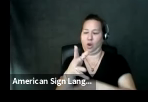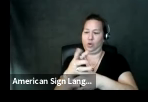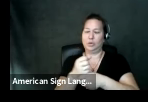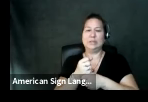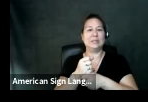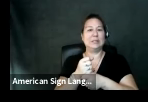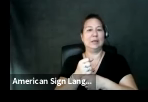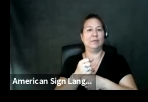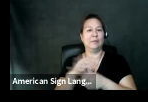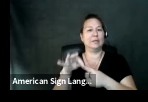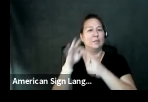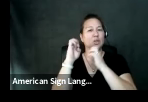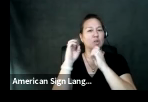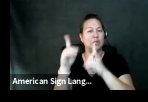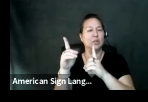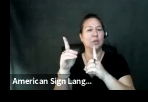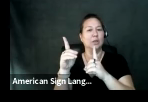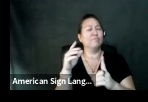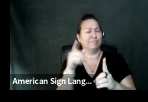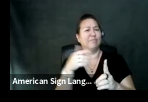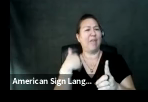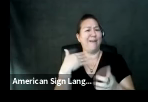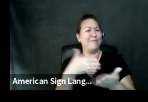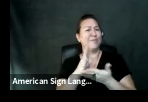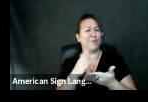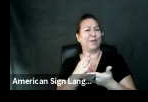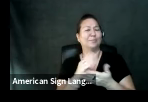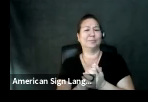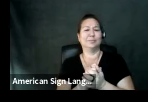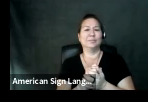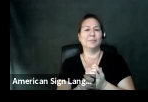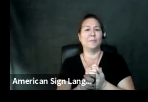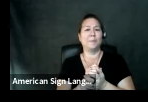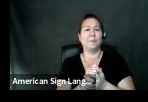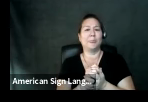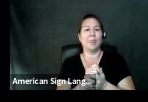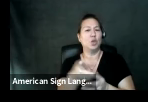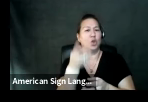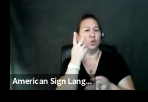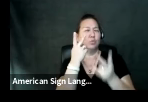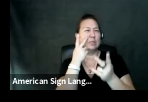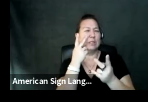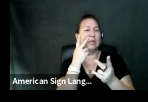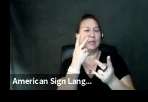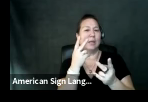these rights. And you'll see these rights, they're offered and reviewed with you at